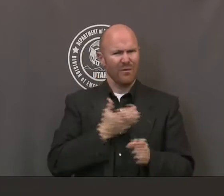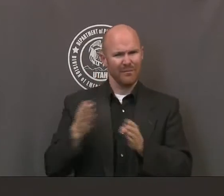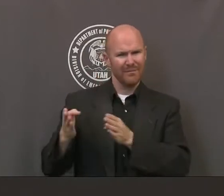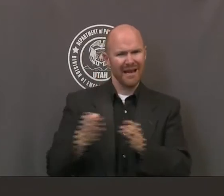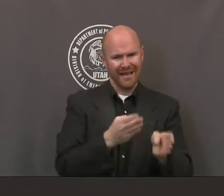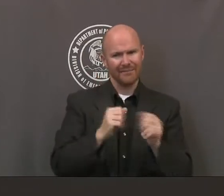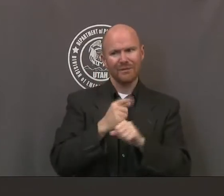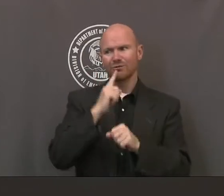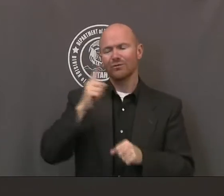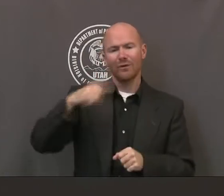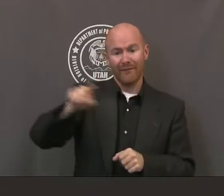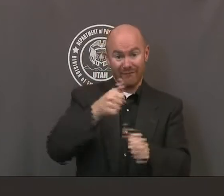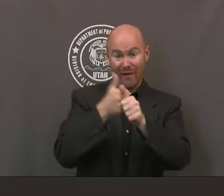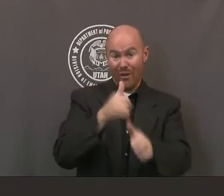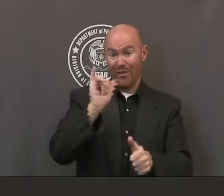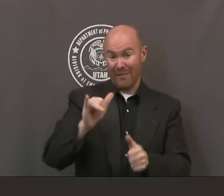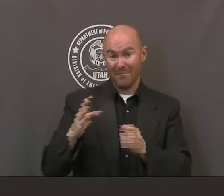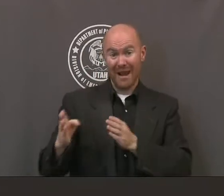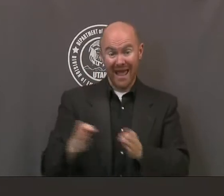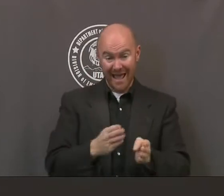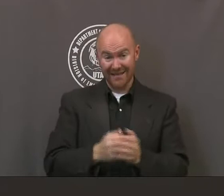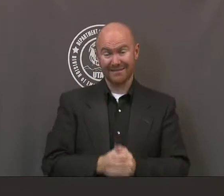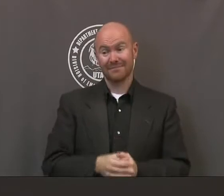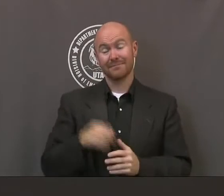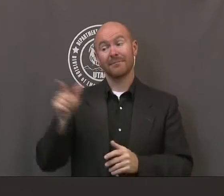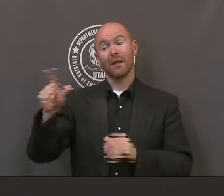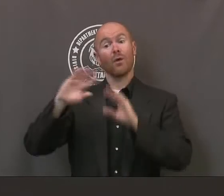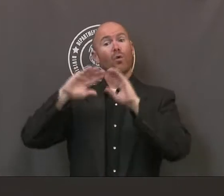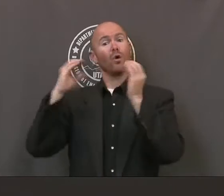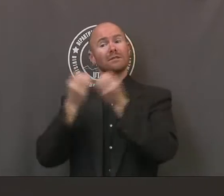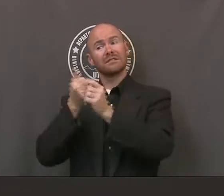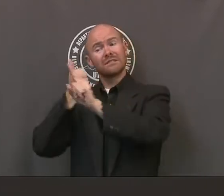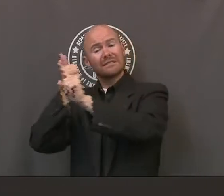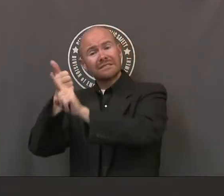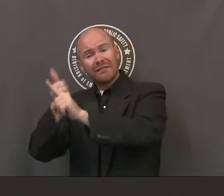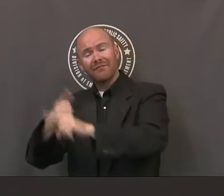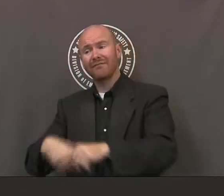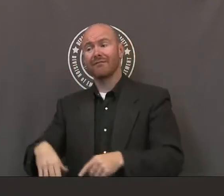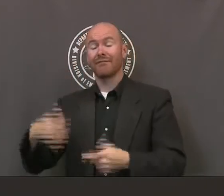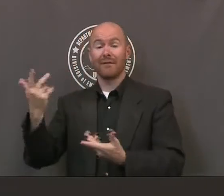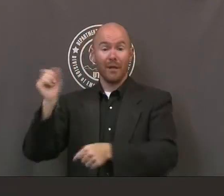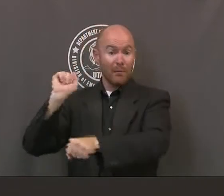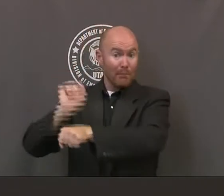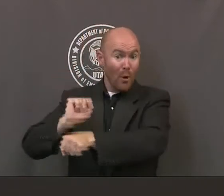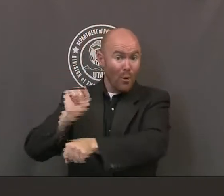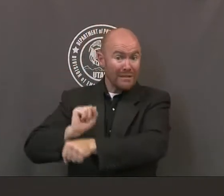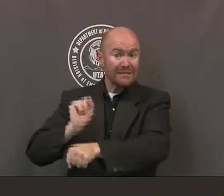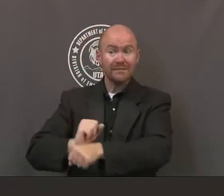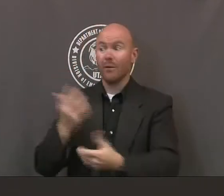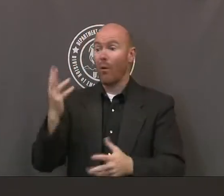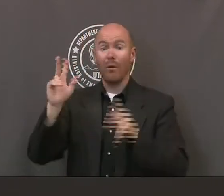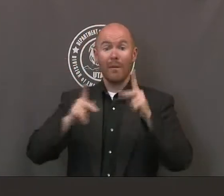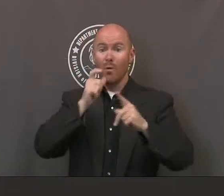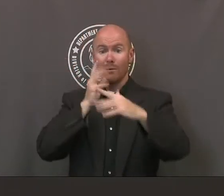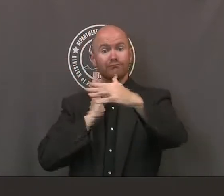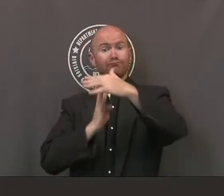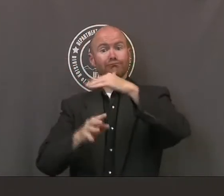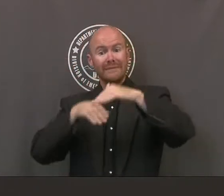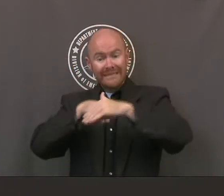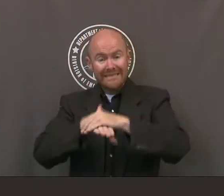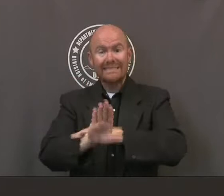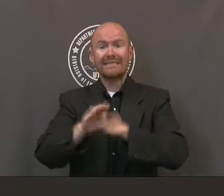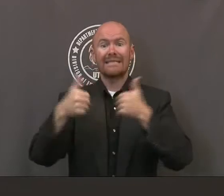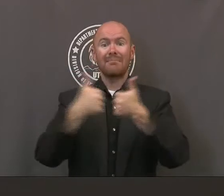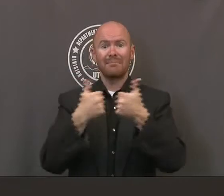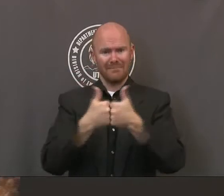and to follow that plan. And that means the organization itself and its employees, as well as the patrons that frequent those events.